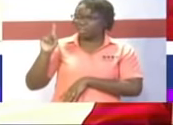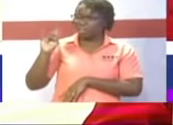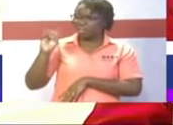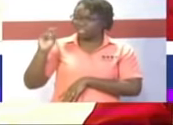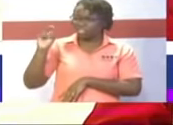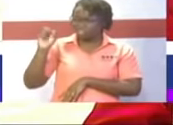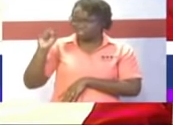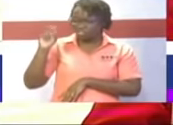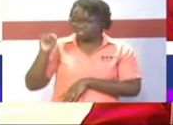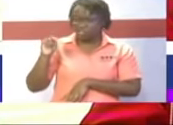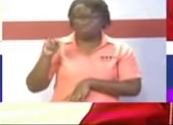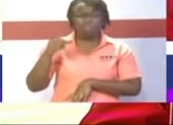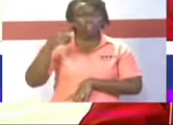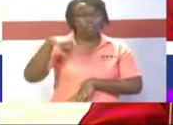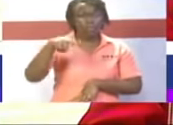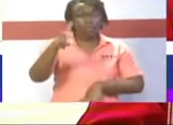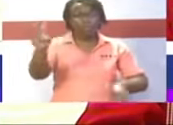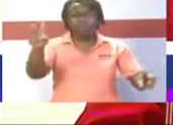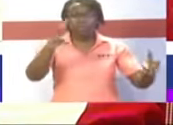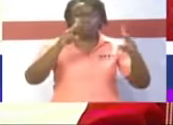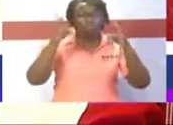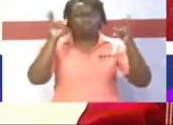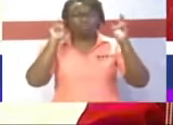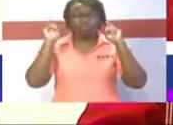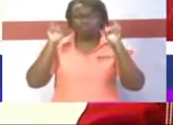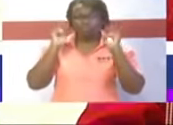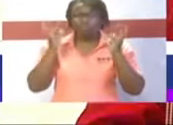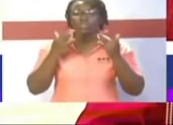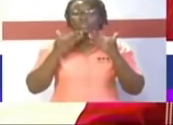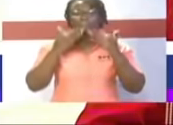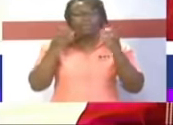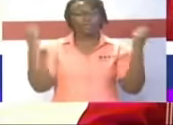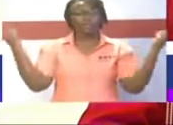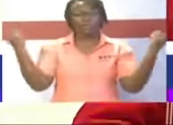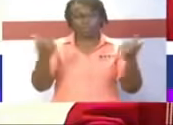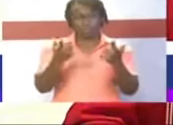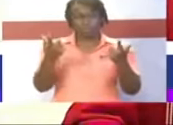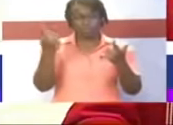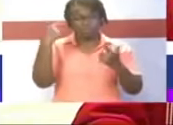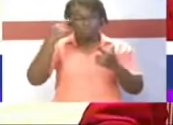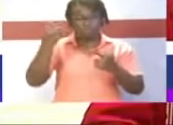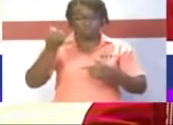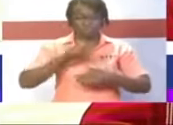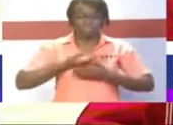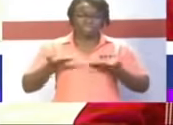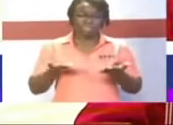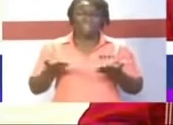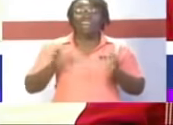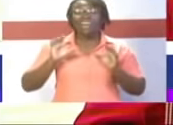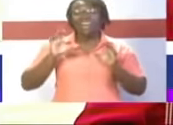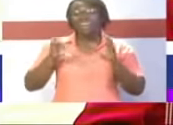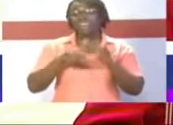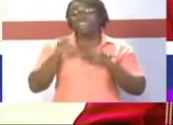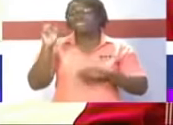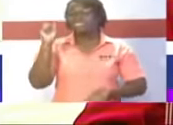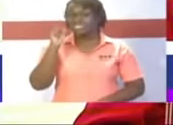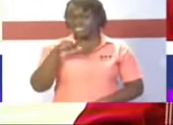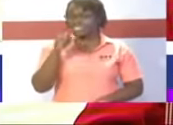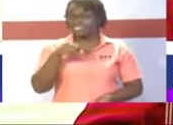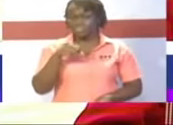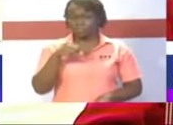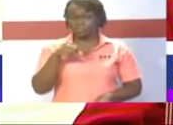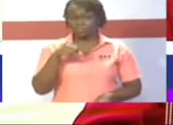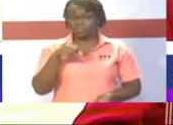media, and you, the viewing and listening public. Thank you all once again for having me here. And yes, as